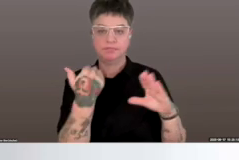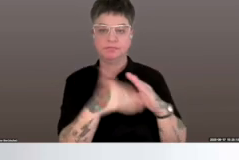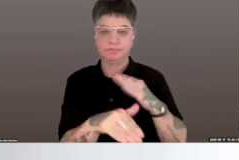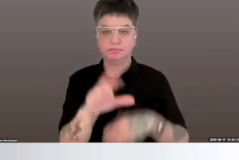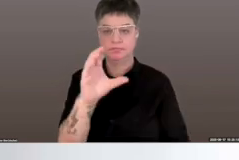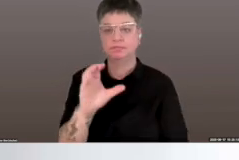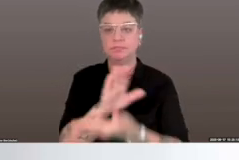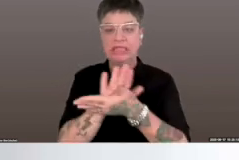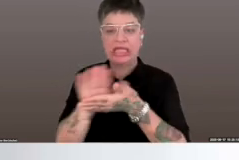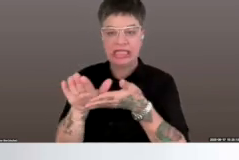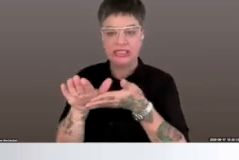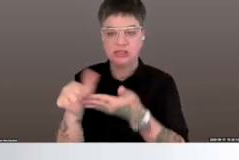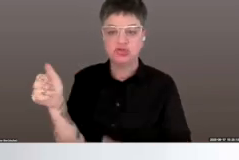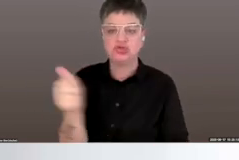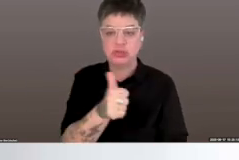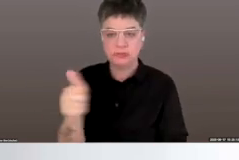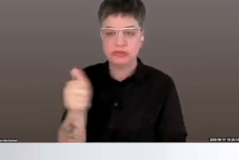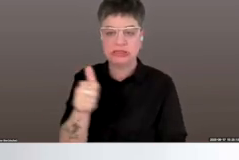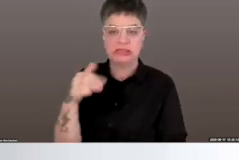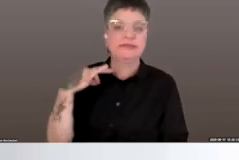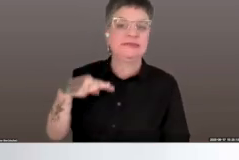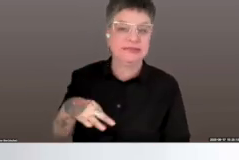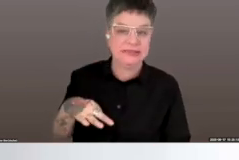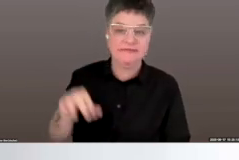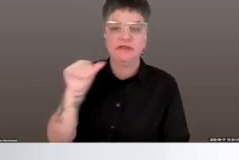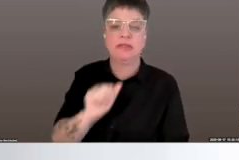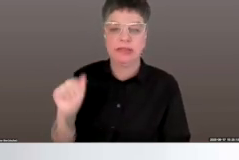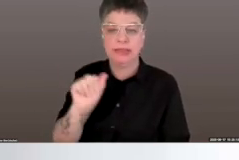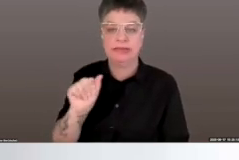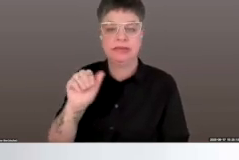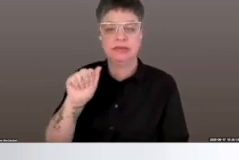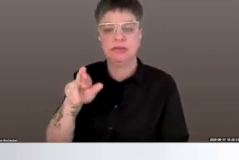clean transportation incentives at